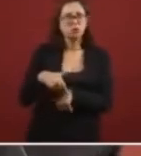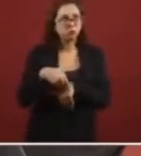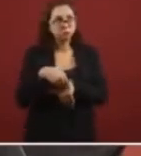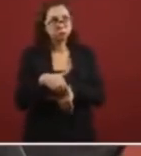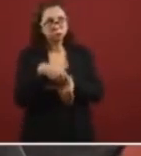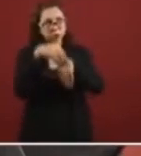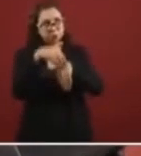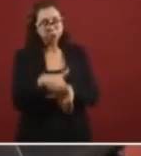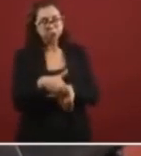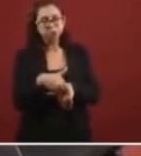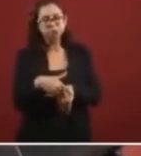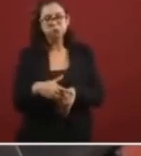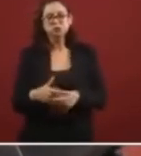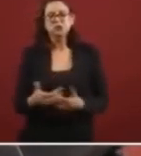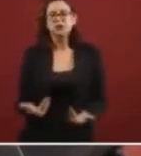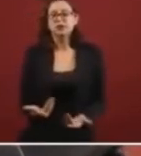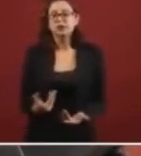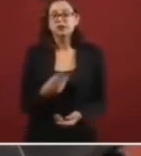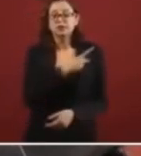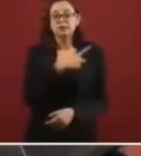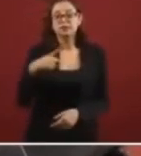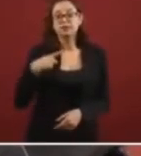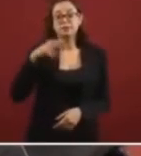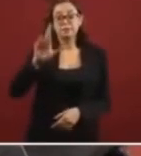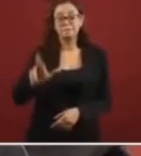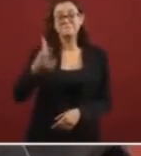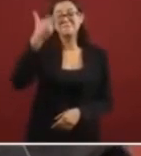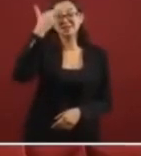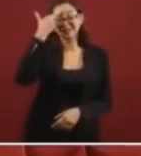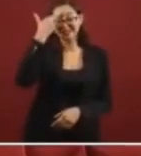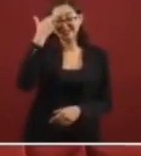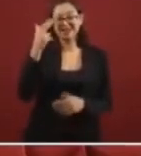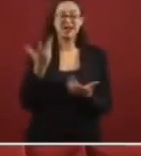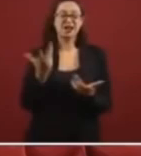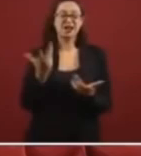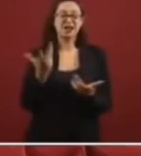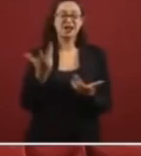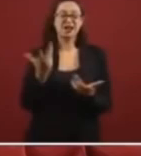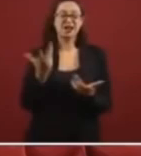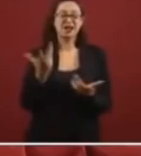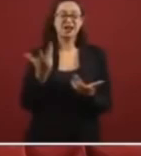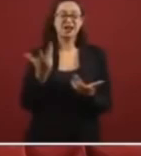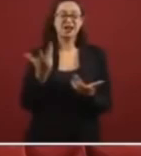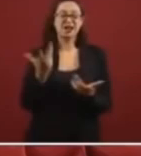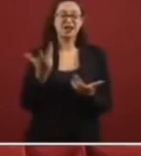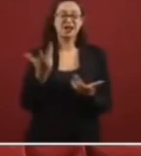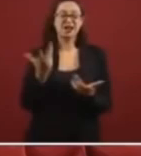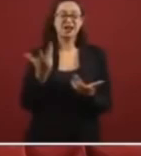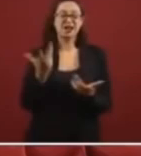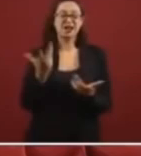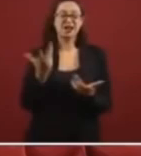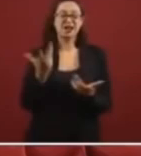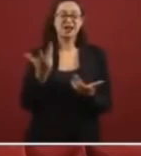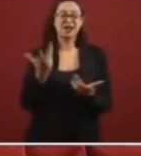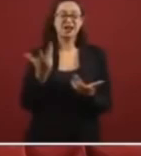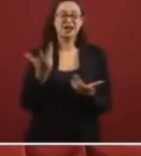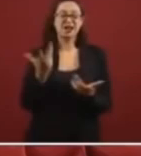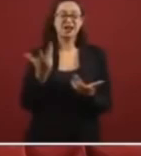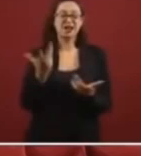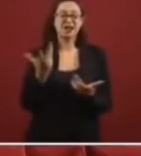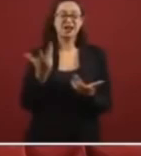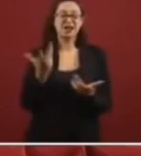No hay que olvidar que las llamadas reformas estructurales. So we must not forget that